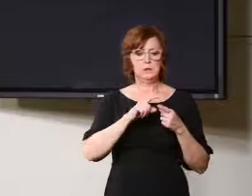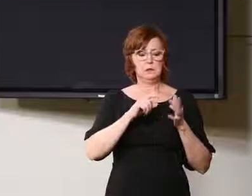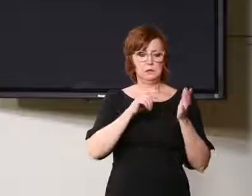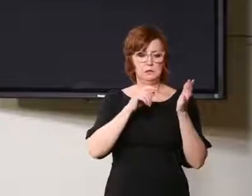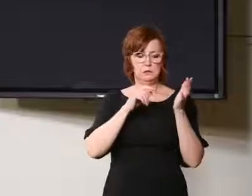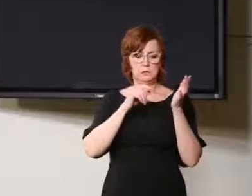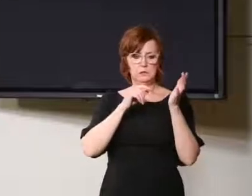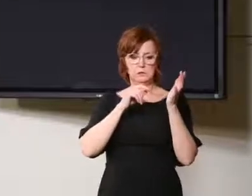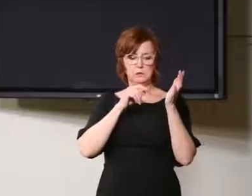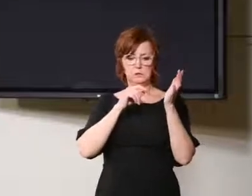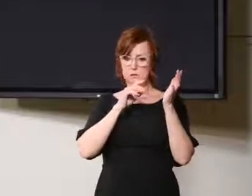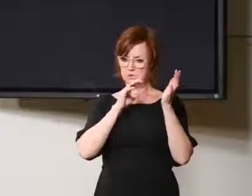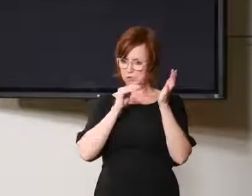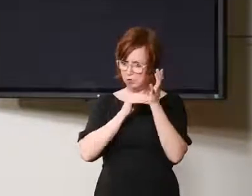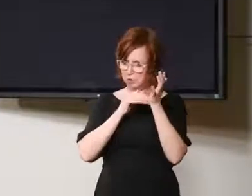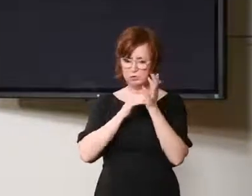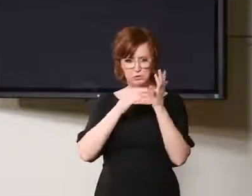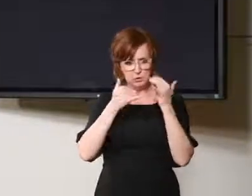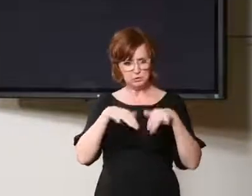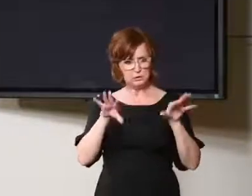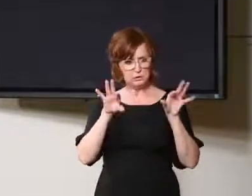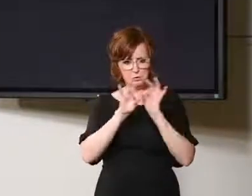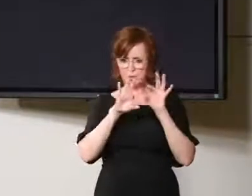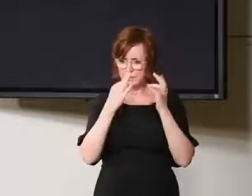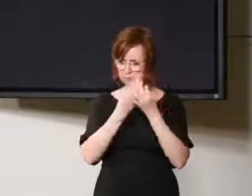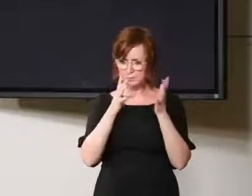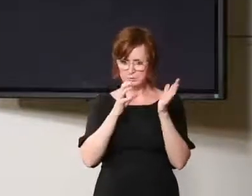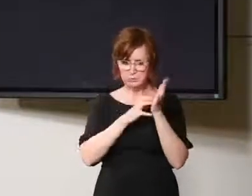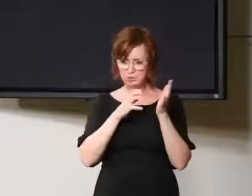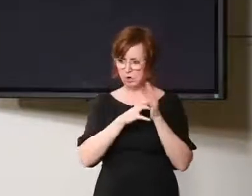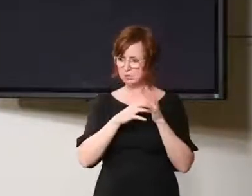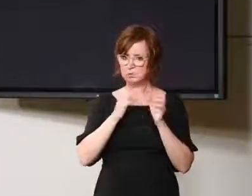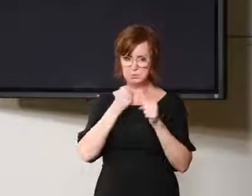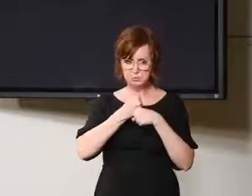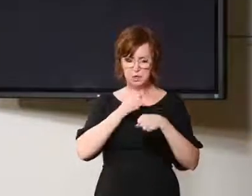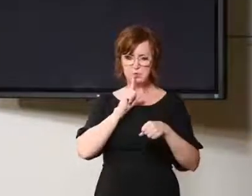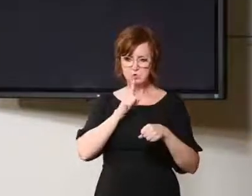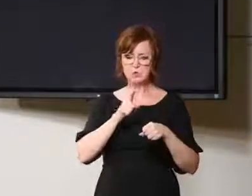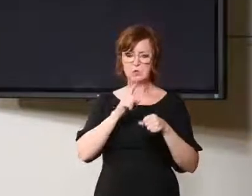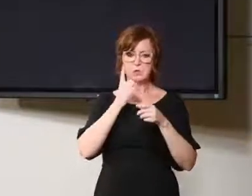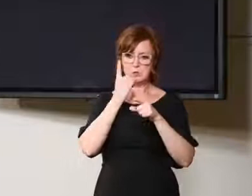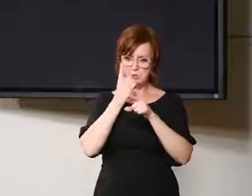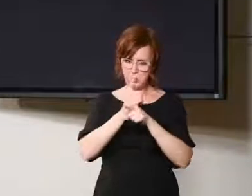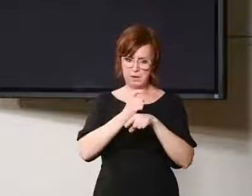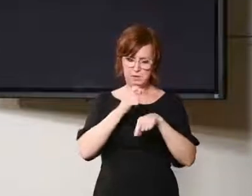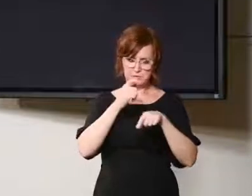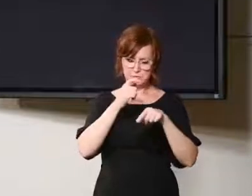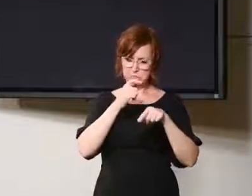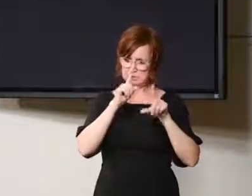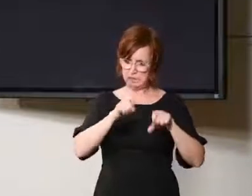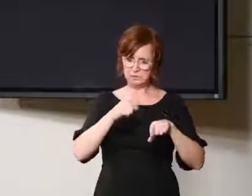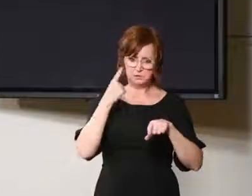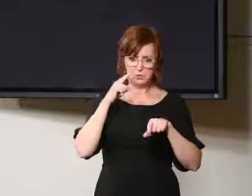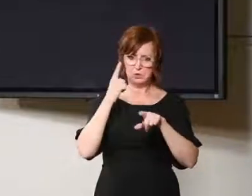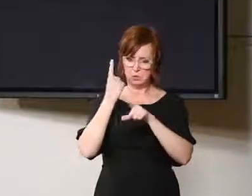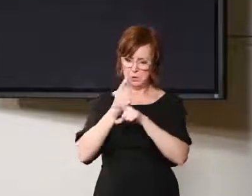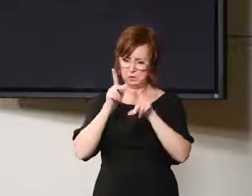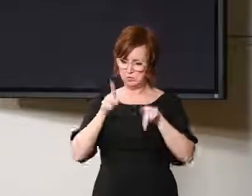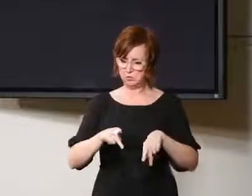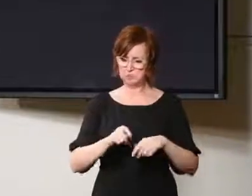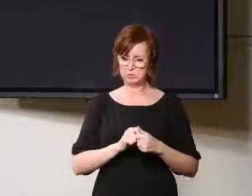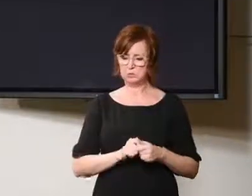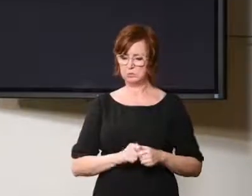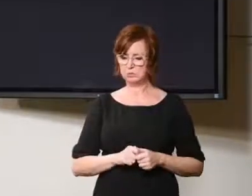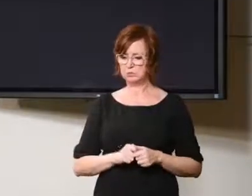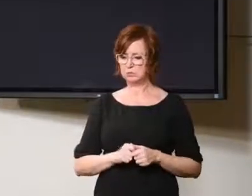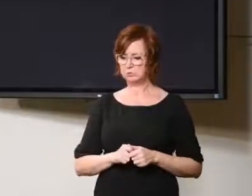role to make sure that we test where it's appropriate. We don't want to just test for the sake of testing. And I'll finish by saying, if